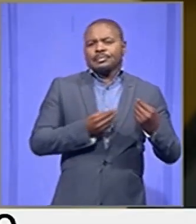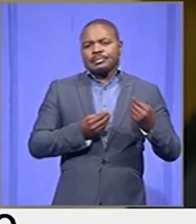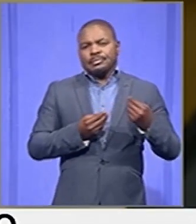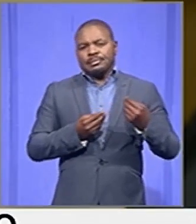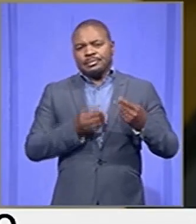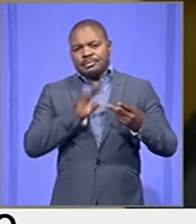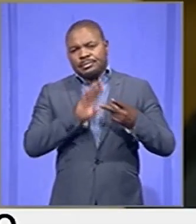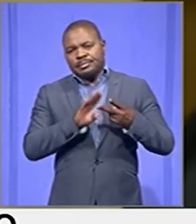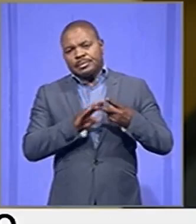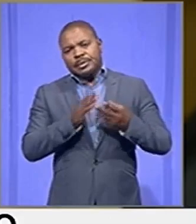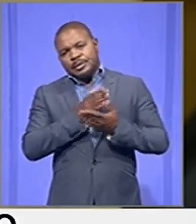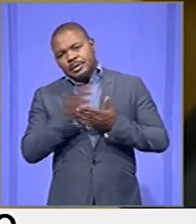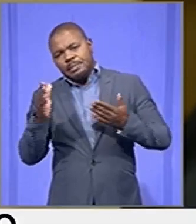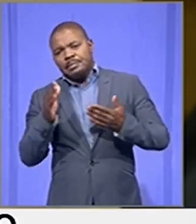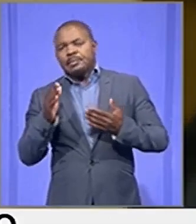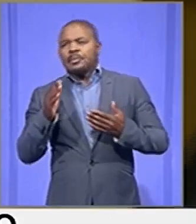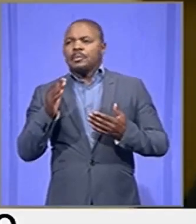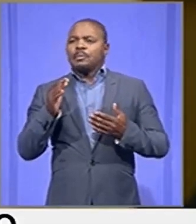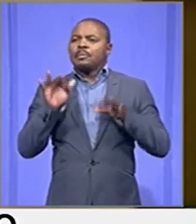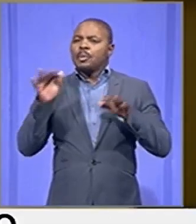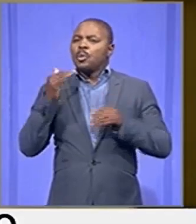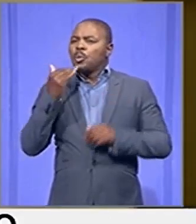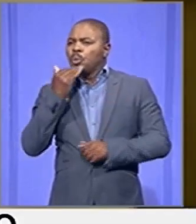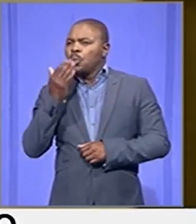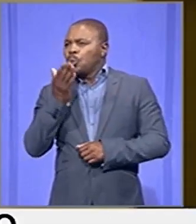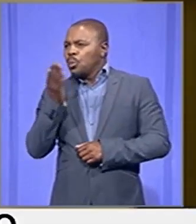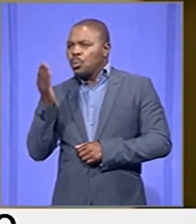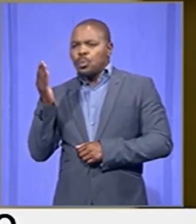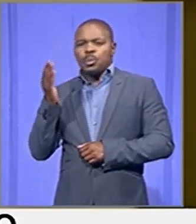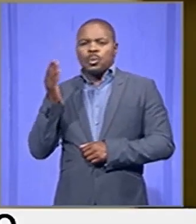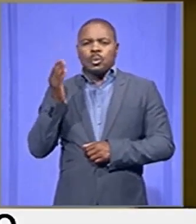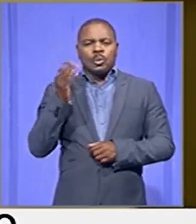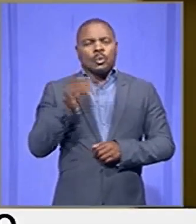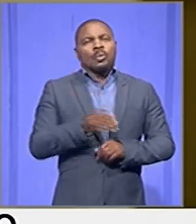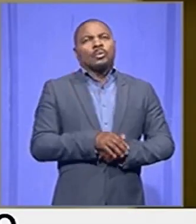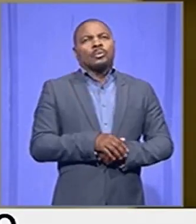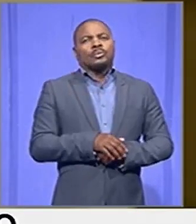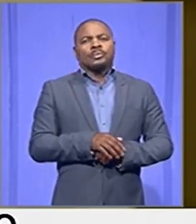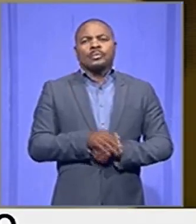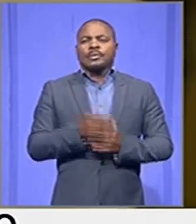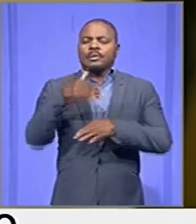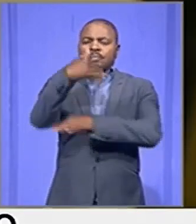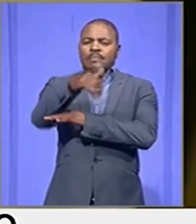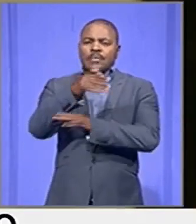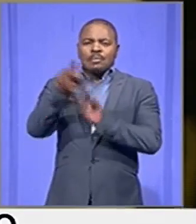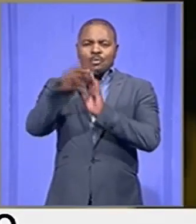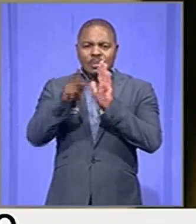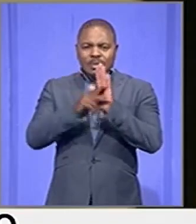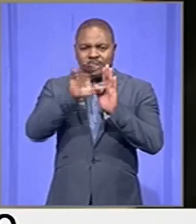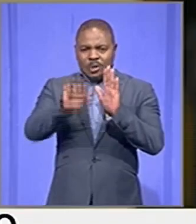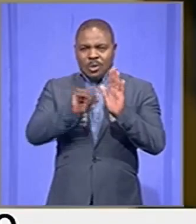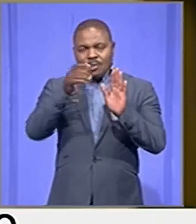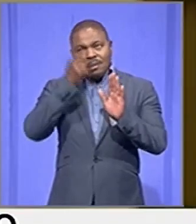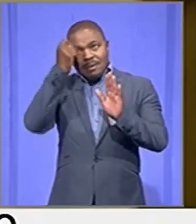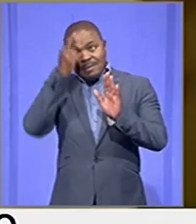and those who are following the implementation of foreign policy in South